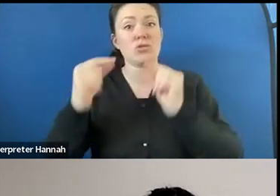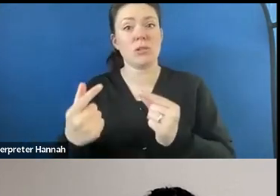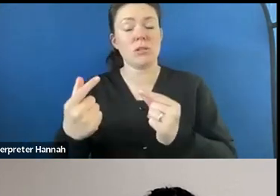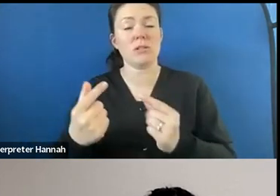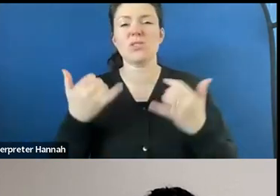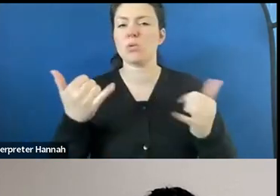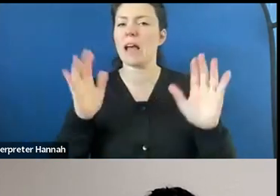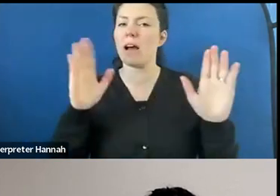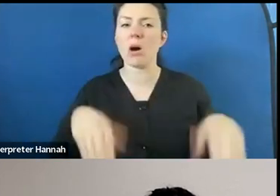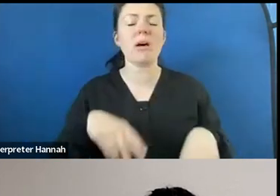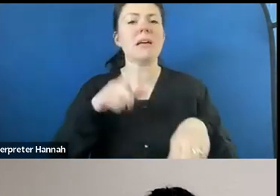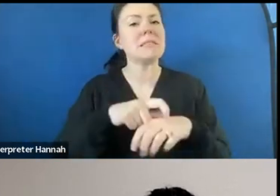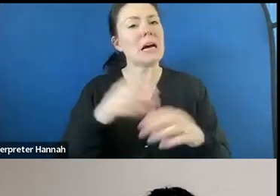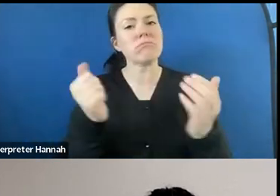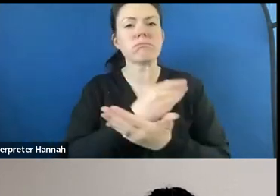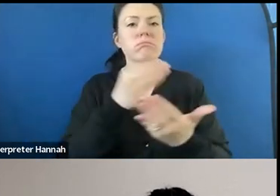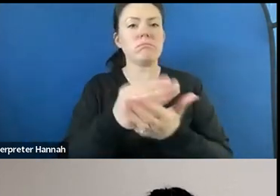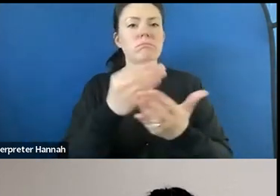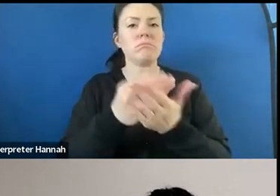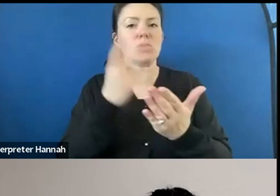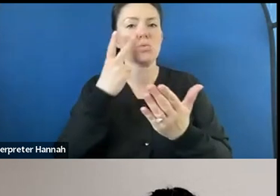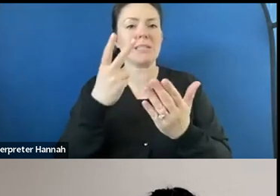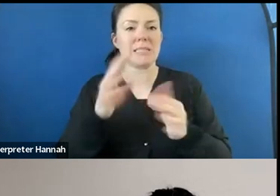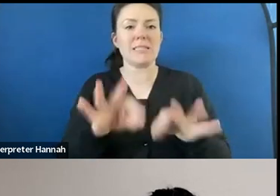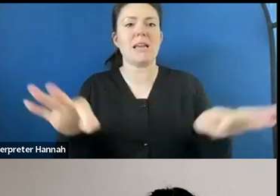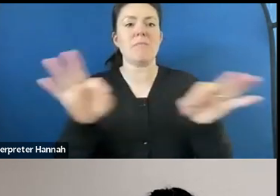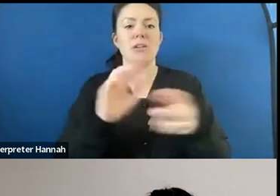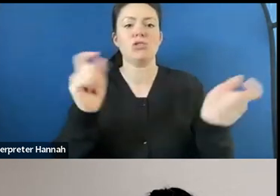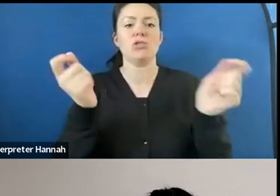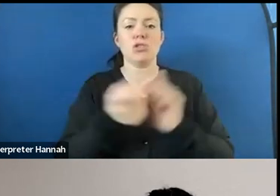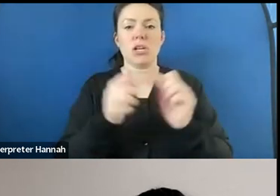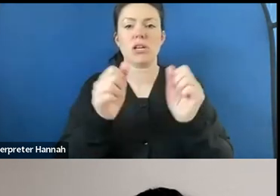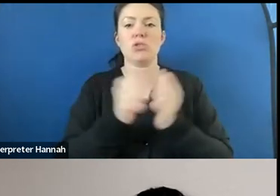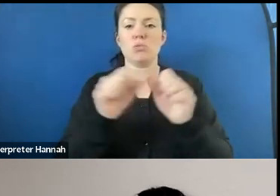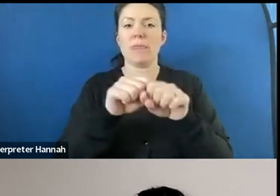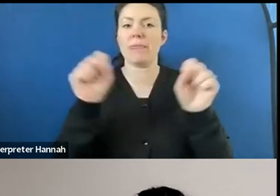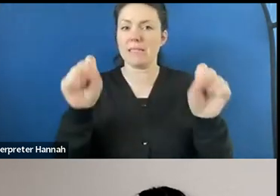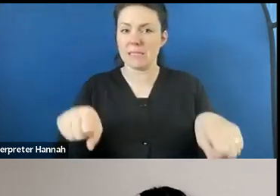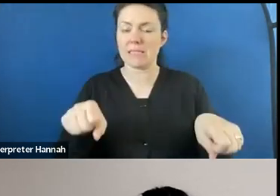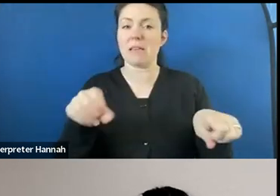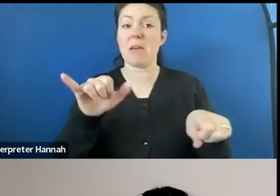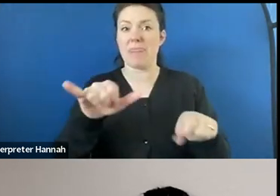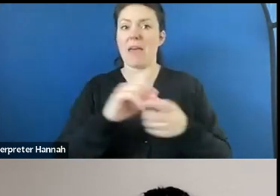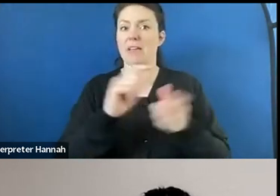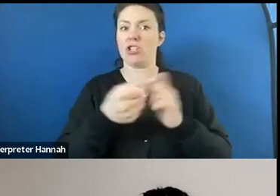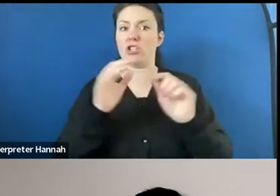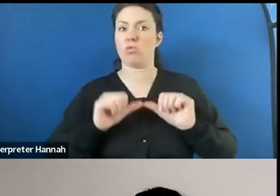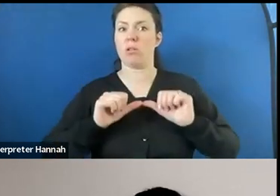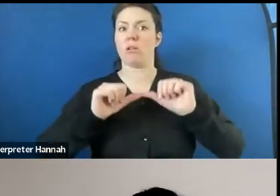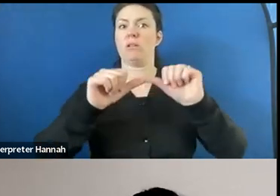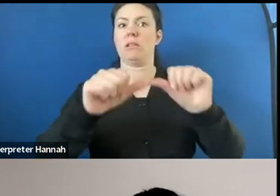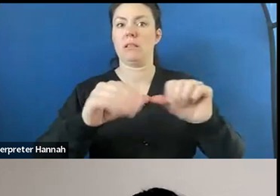these monies to make a major change in the system that's going to be everlasting. So